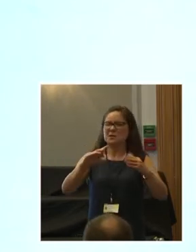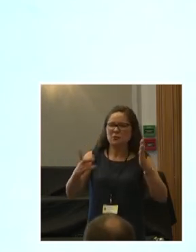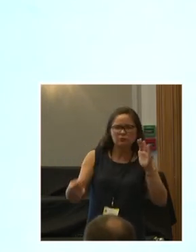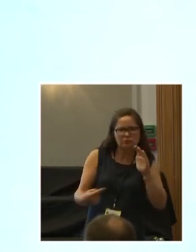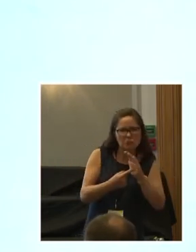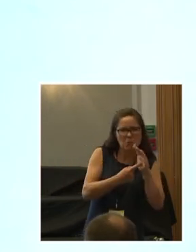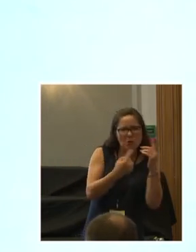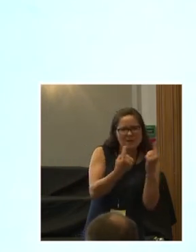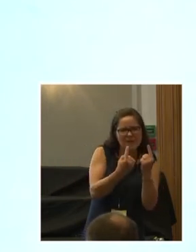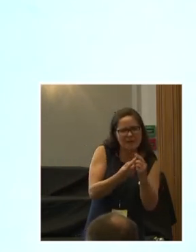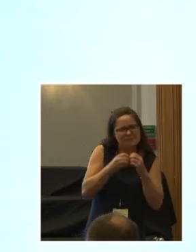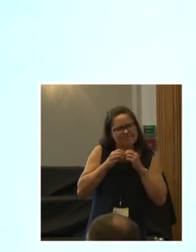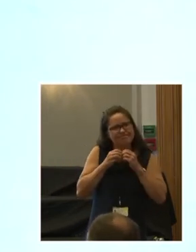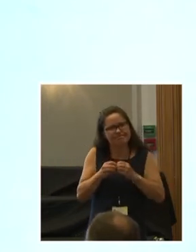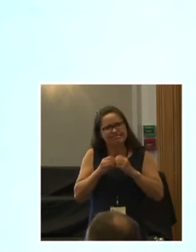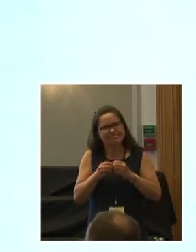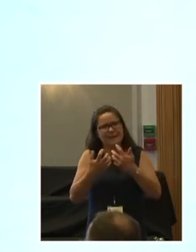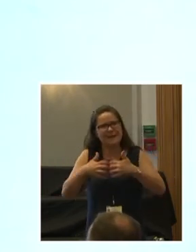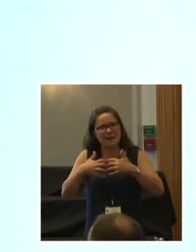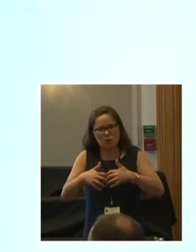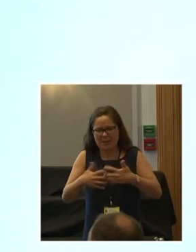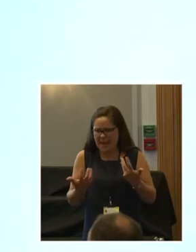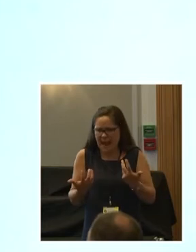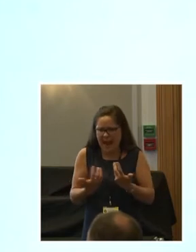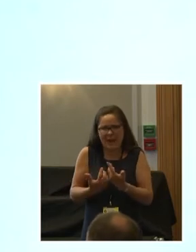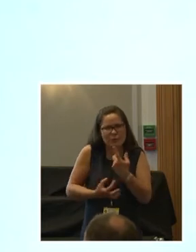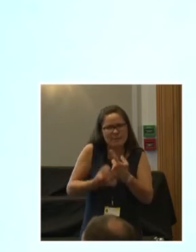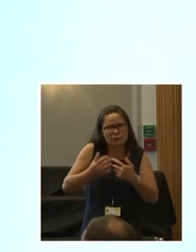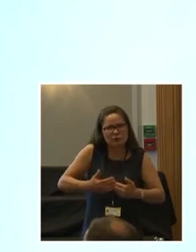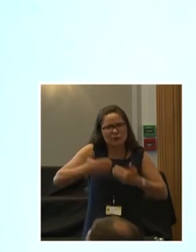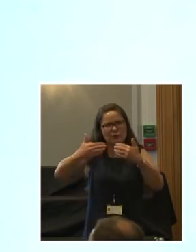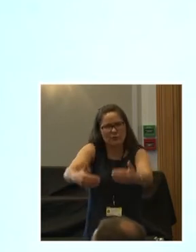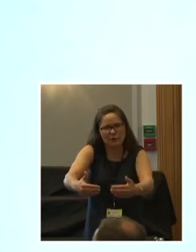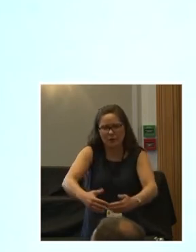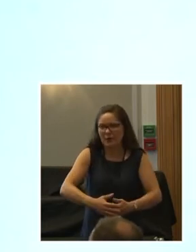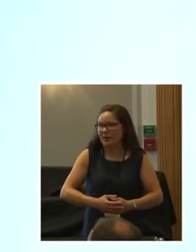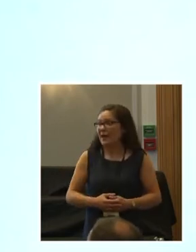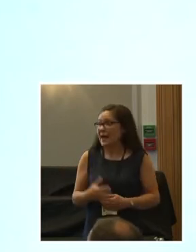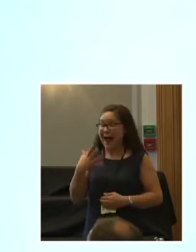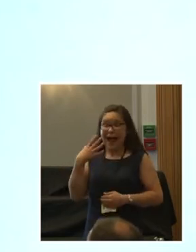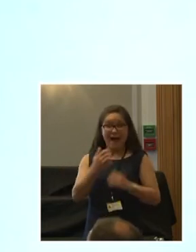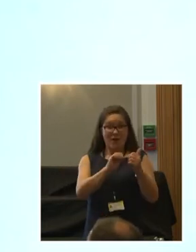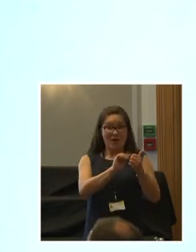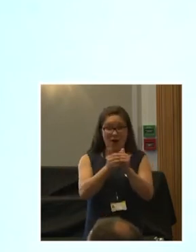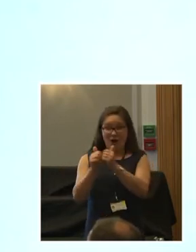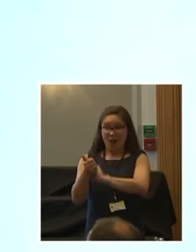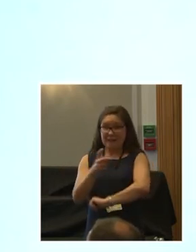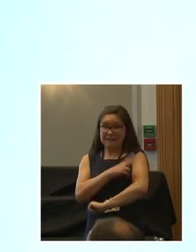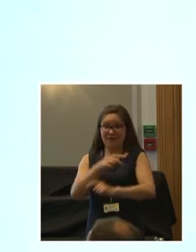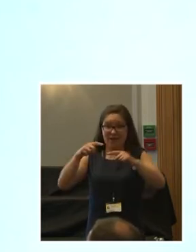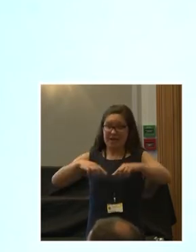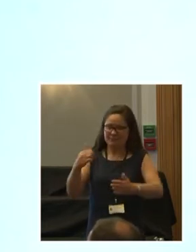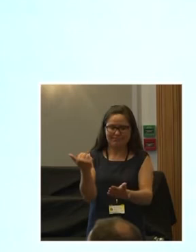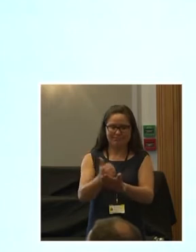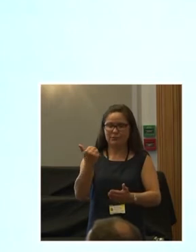the value it adds to our lives, and how it can move forward. Matt touched on a couple of great colleagues I've got in the room. First, I've got my colleagues